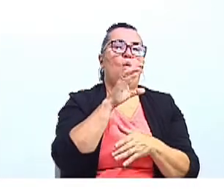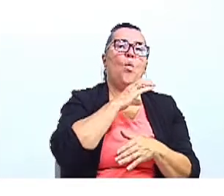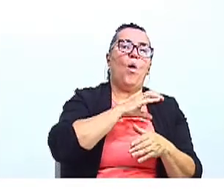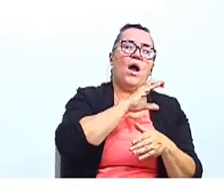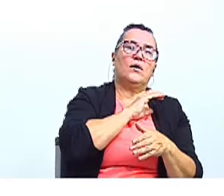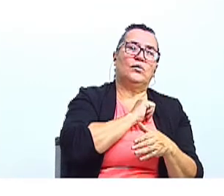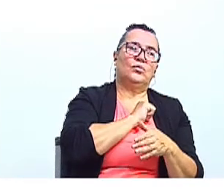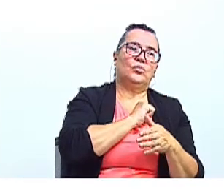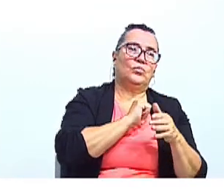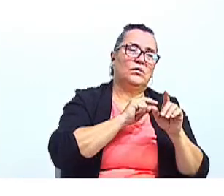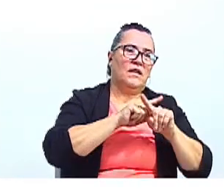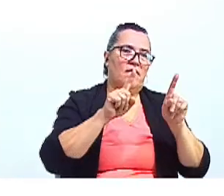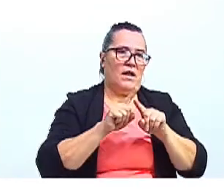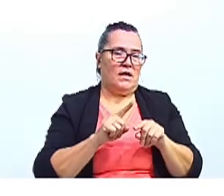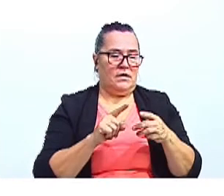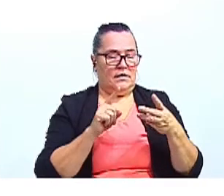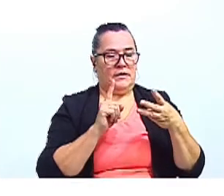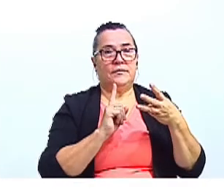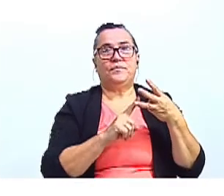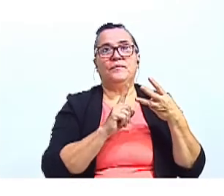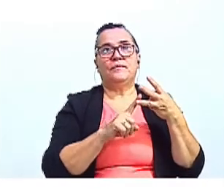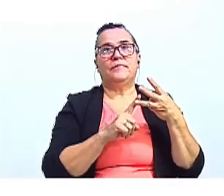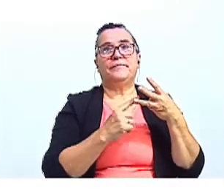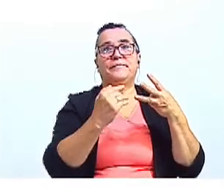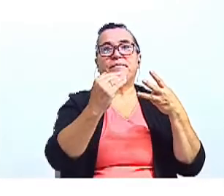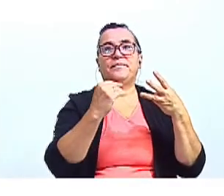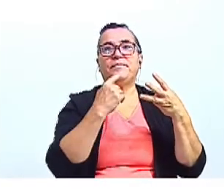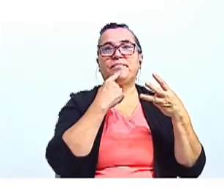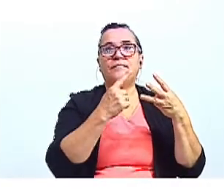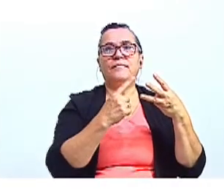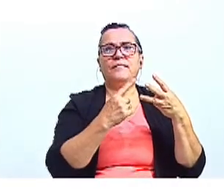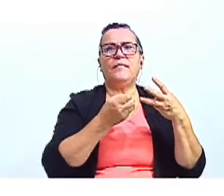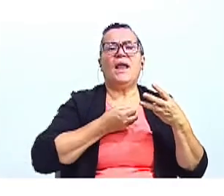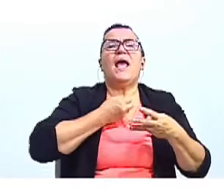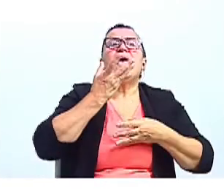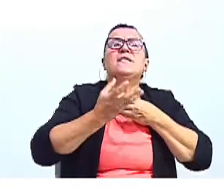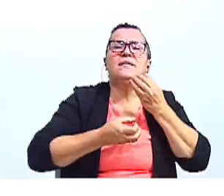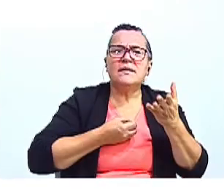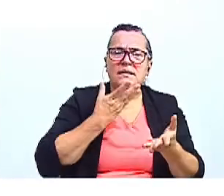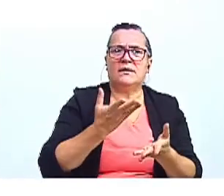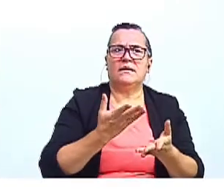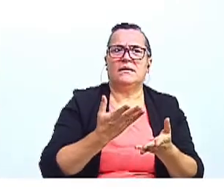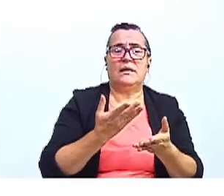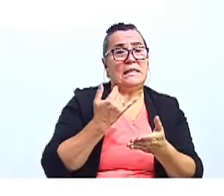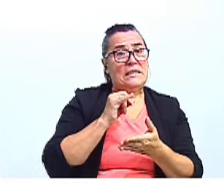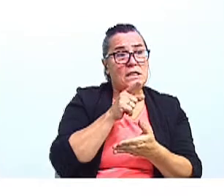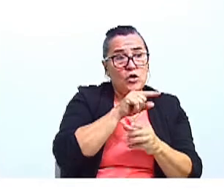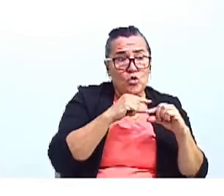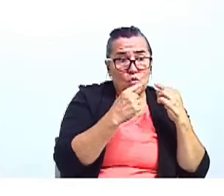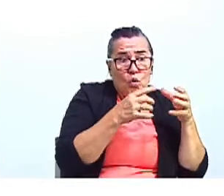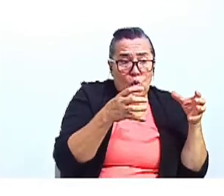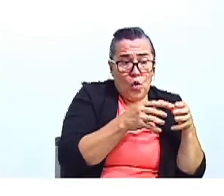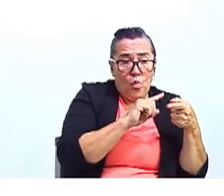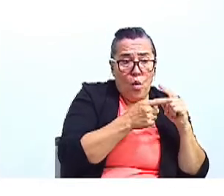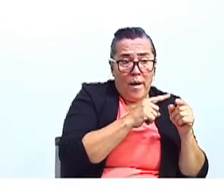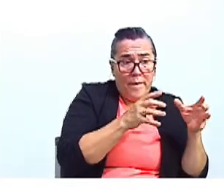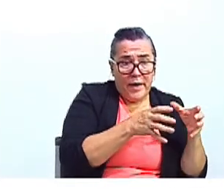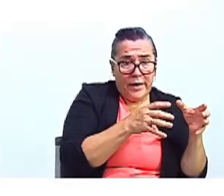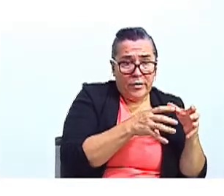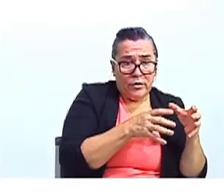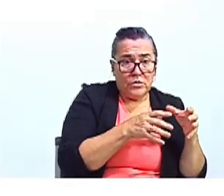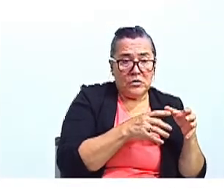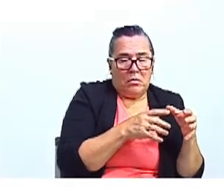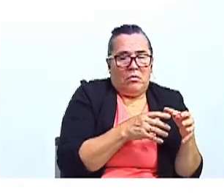differently. The next paragraph says, speak up. If your group of friends has